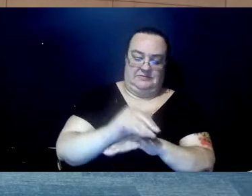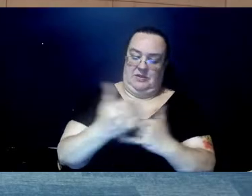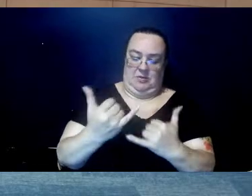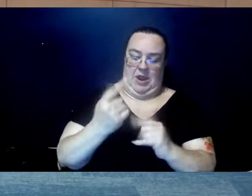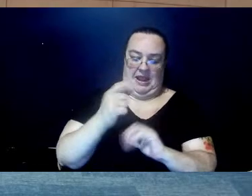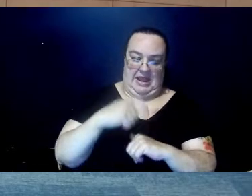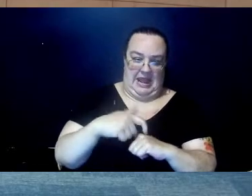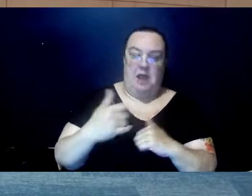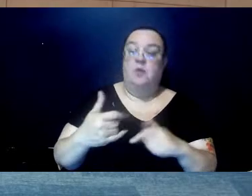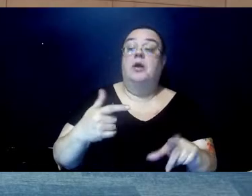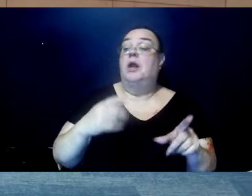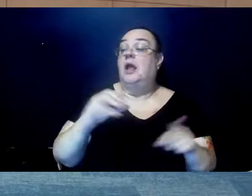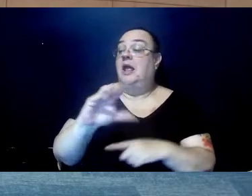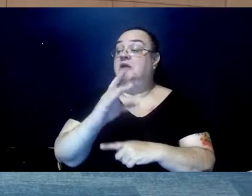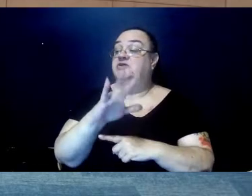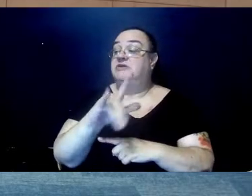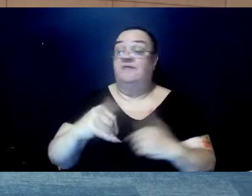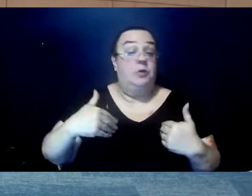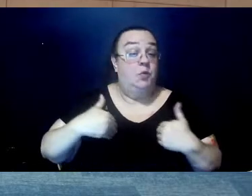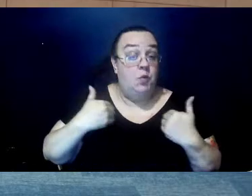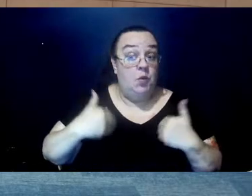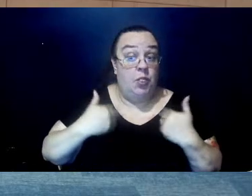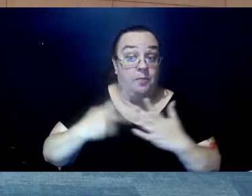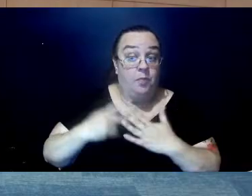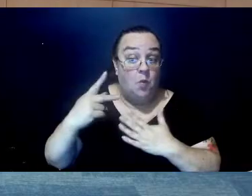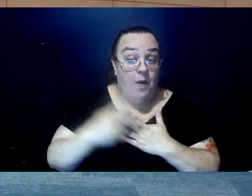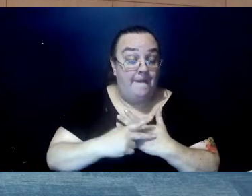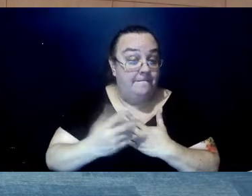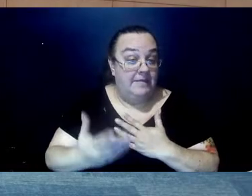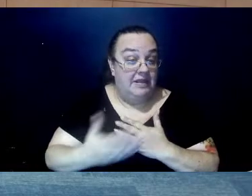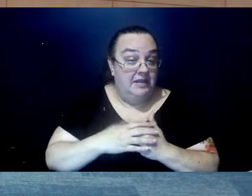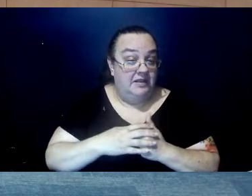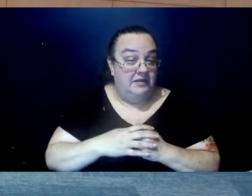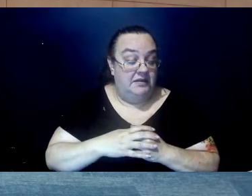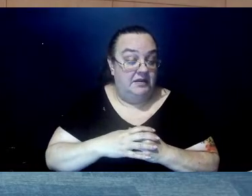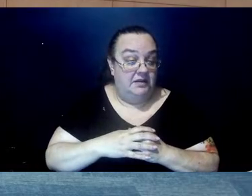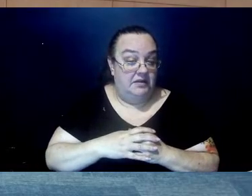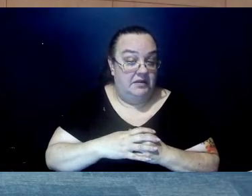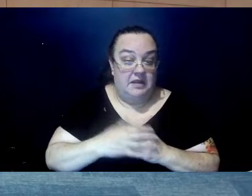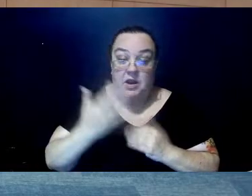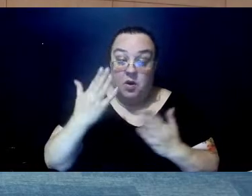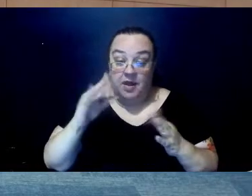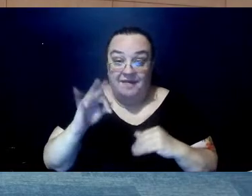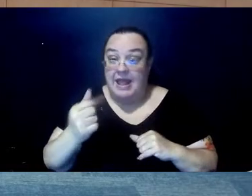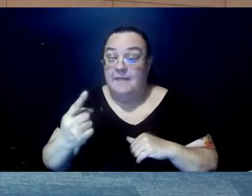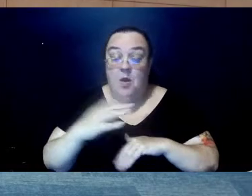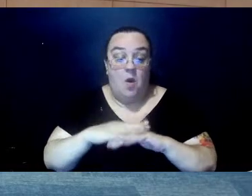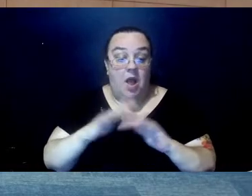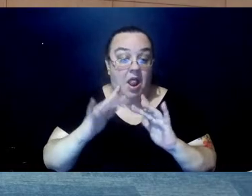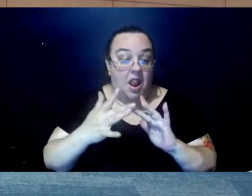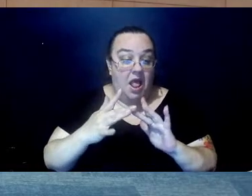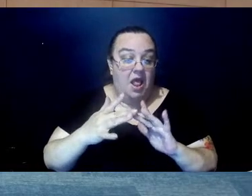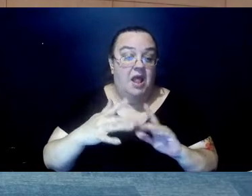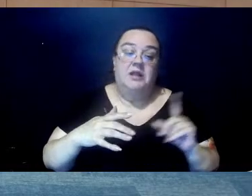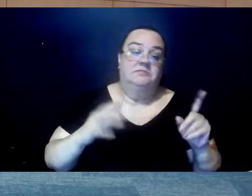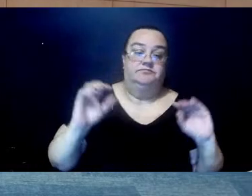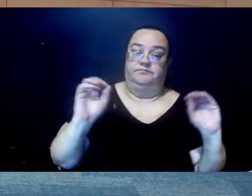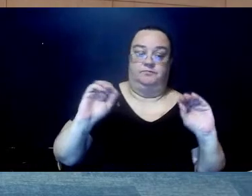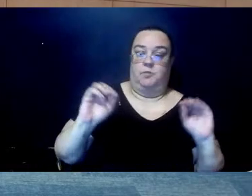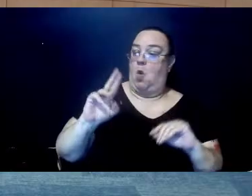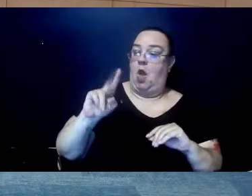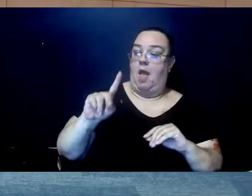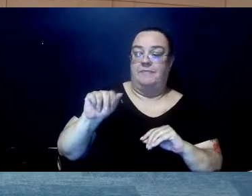Youth Programs. Is Ms. White online or? No updates. No updates.